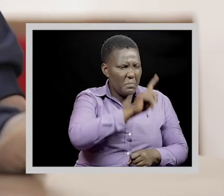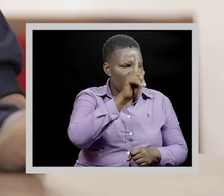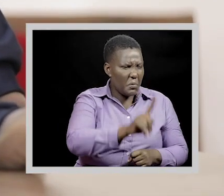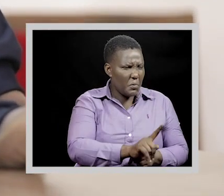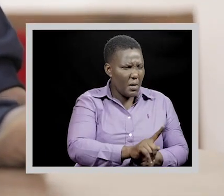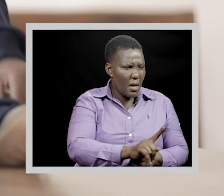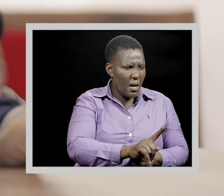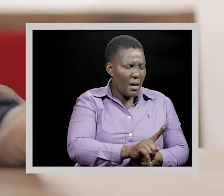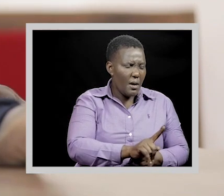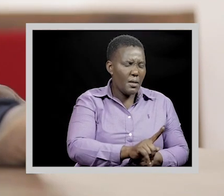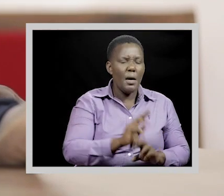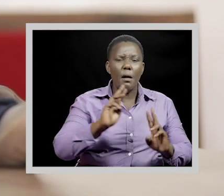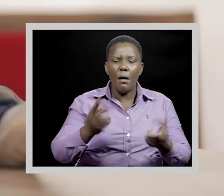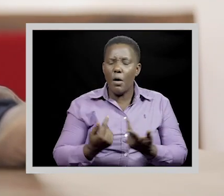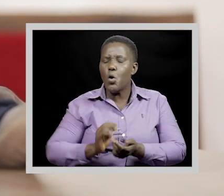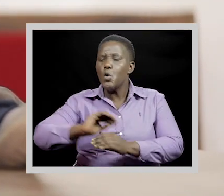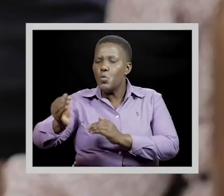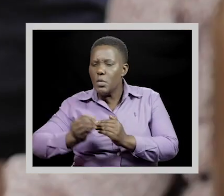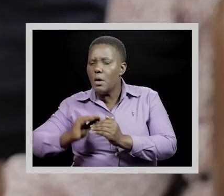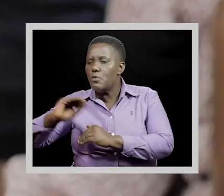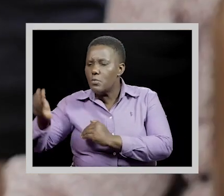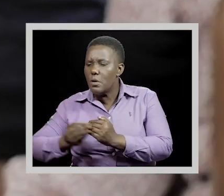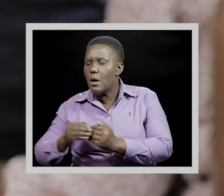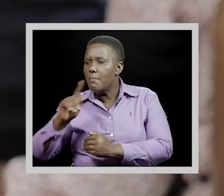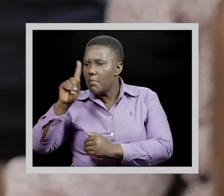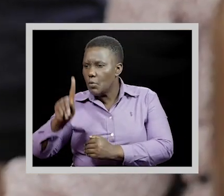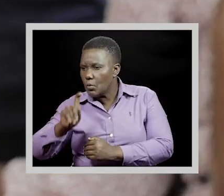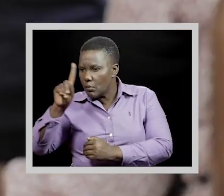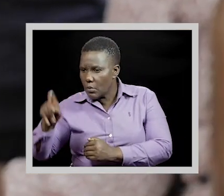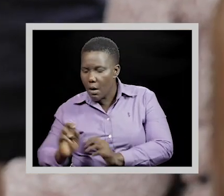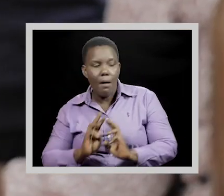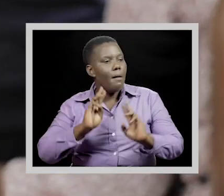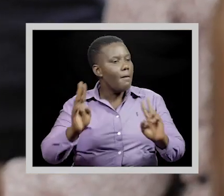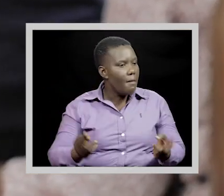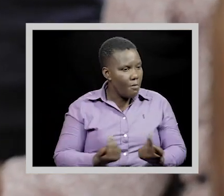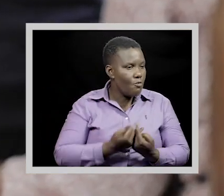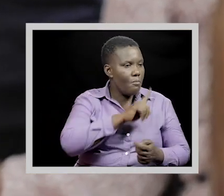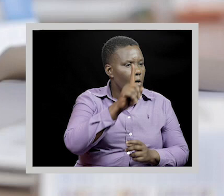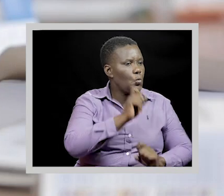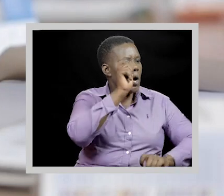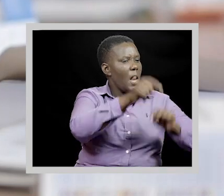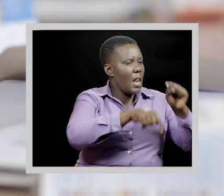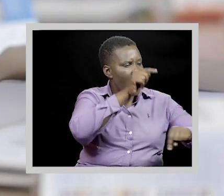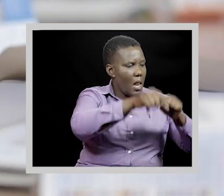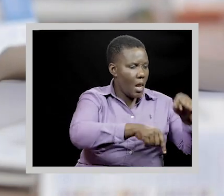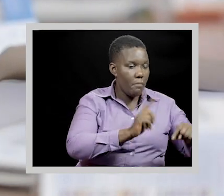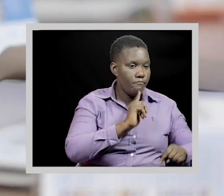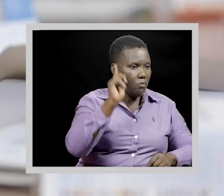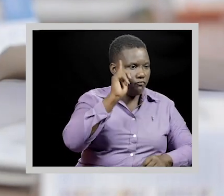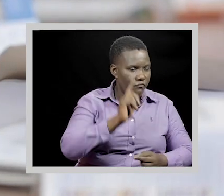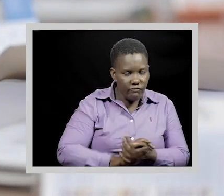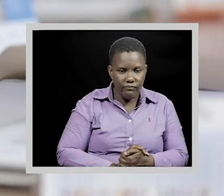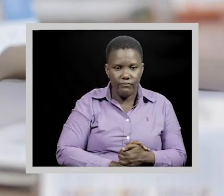ask irrelevant or needless repetitive questions, degrading and confrontational questions